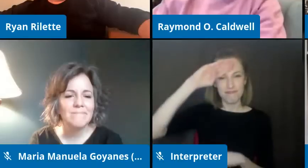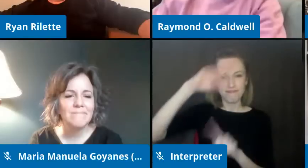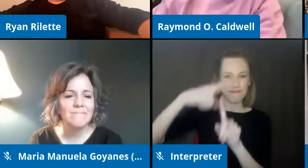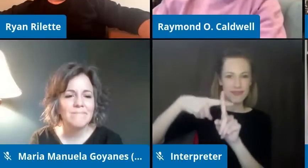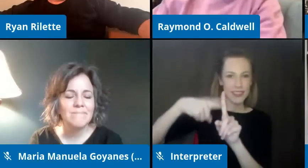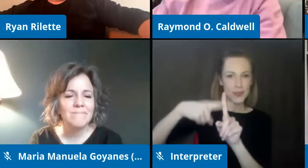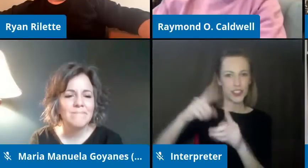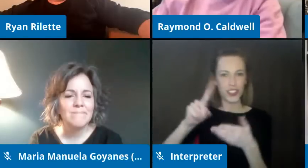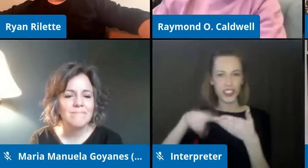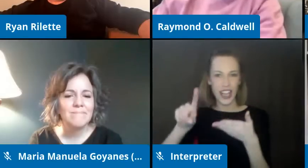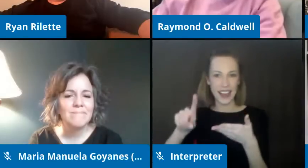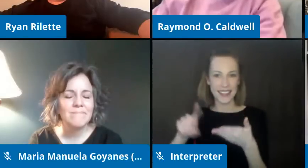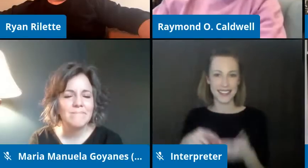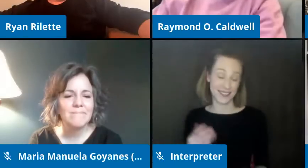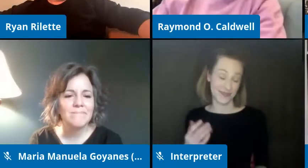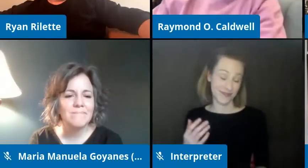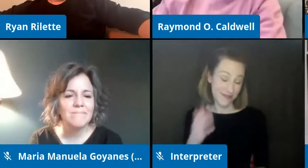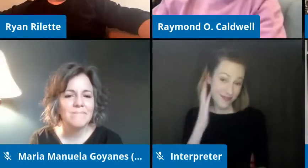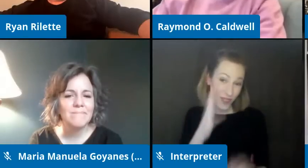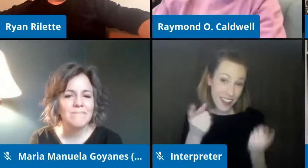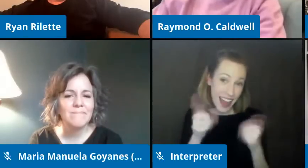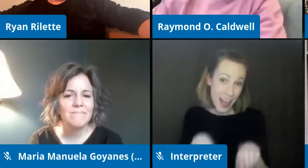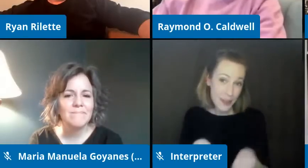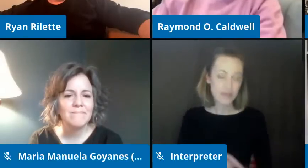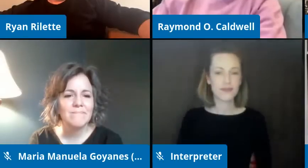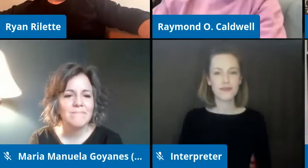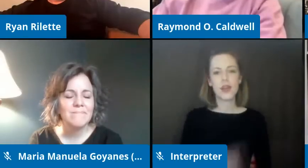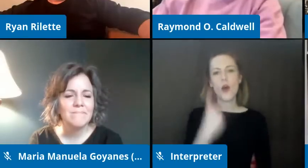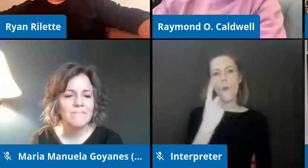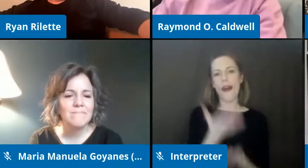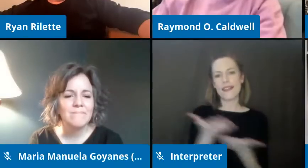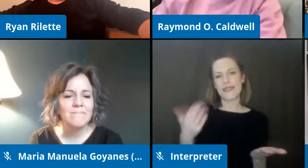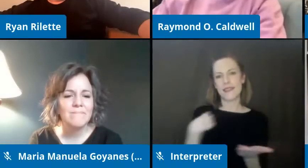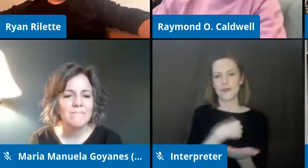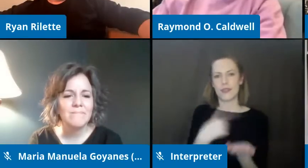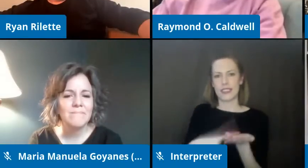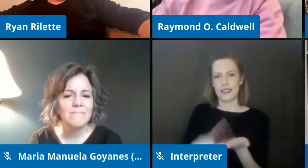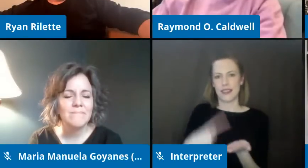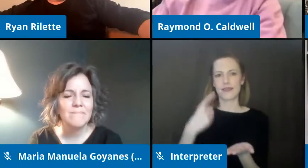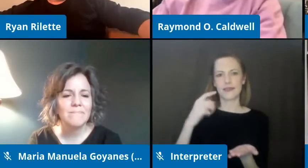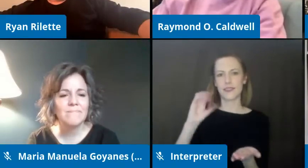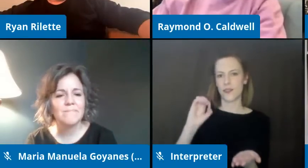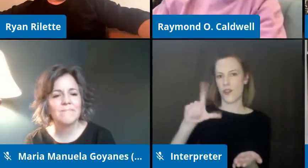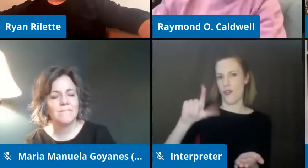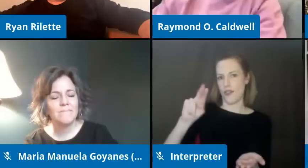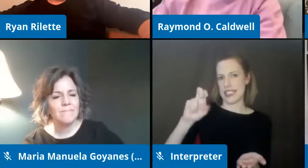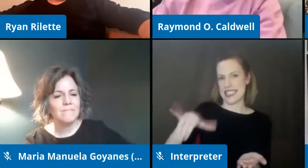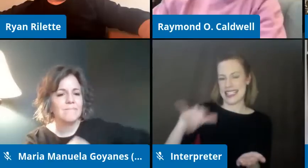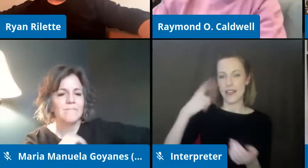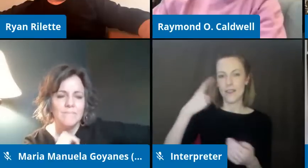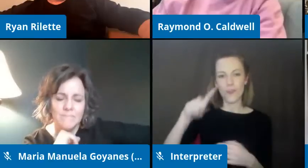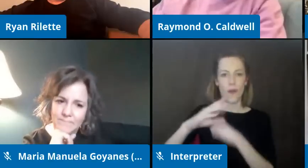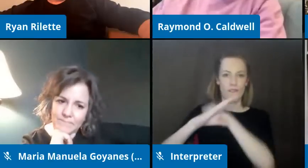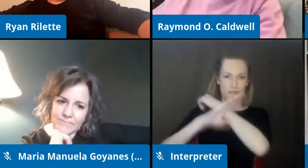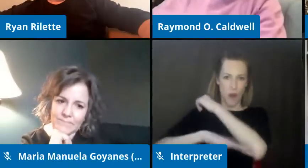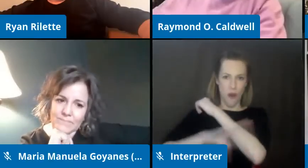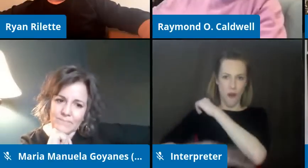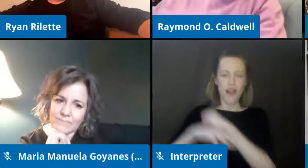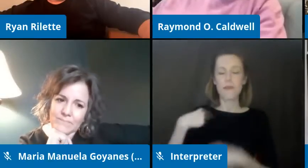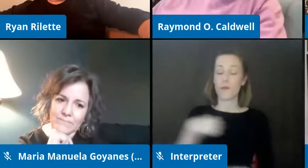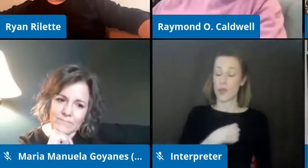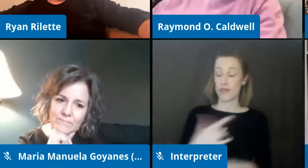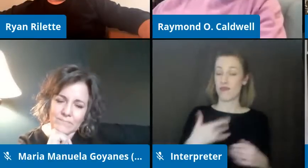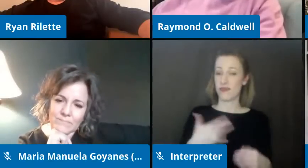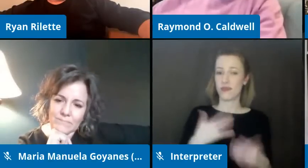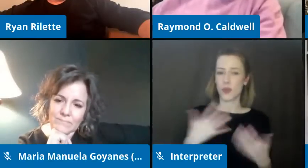some of that we've been talking about at Olney in the fall is, you know, we are very lucky that we have these large